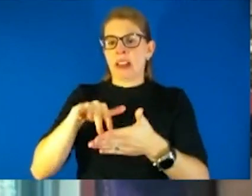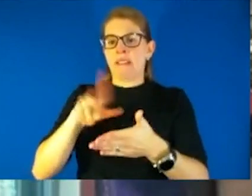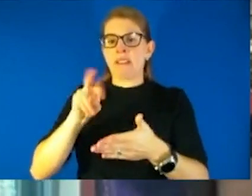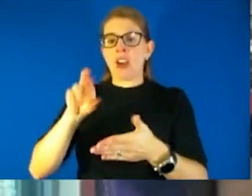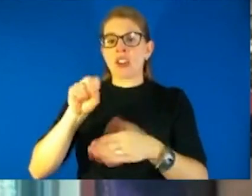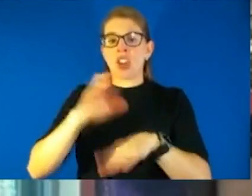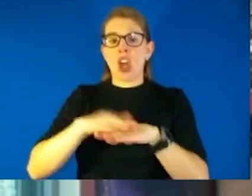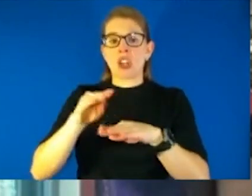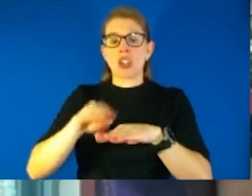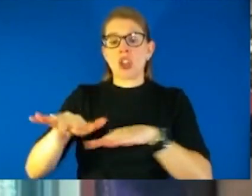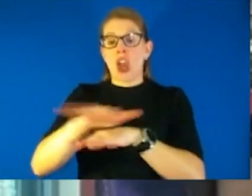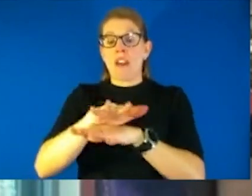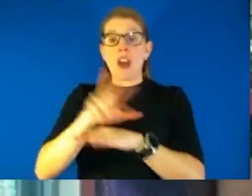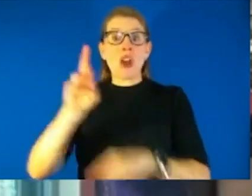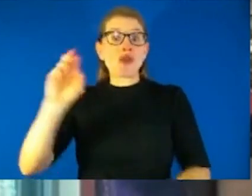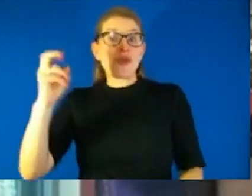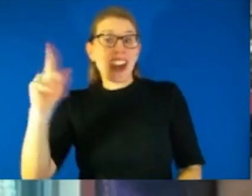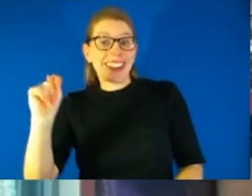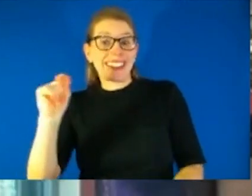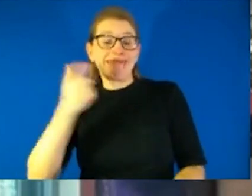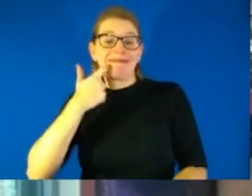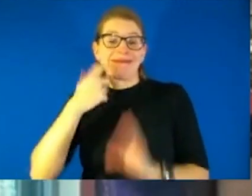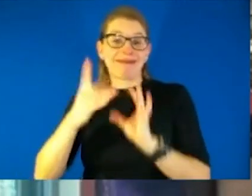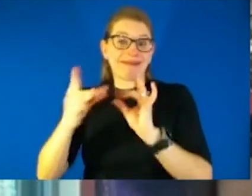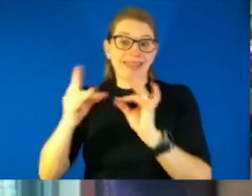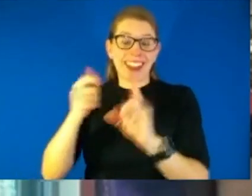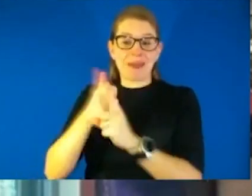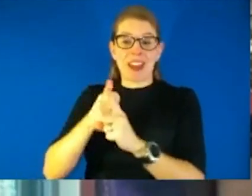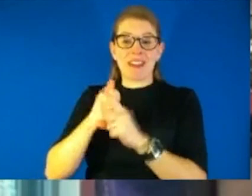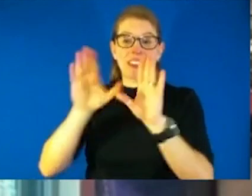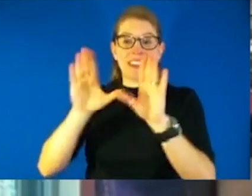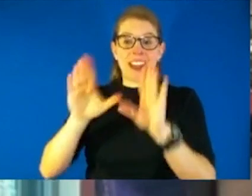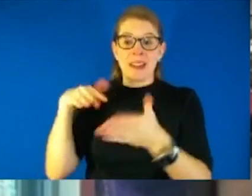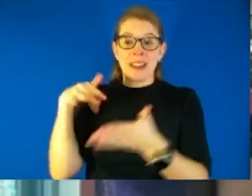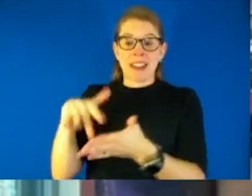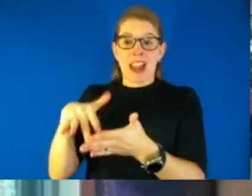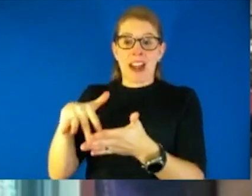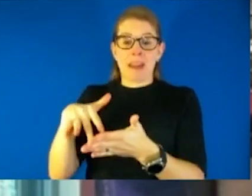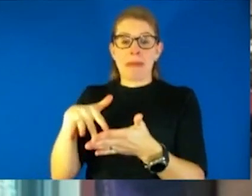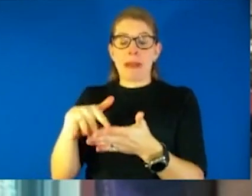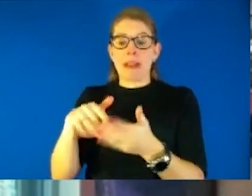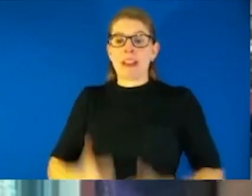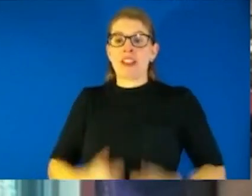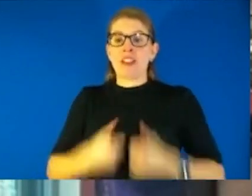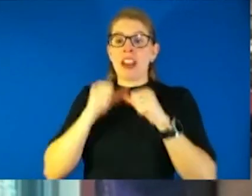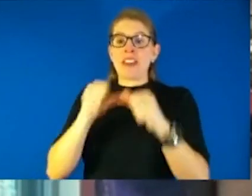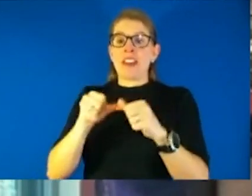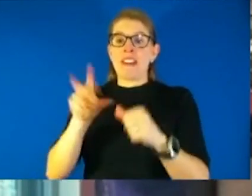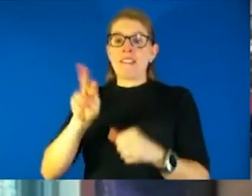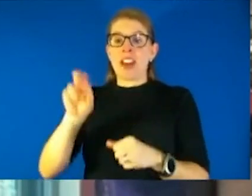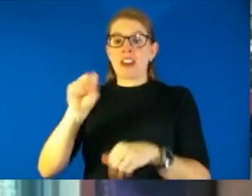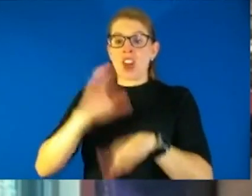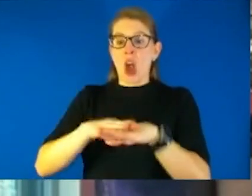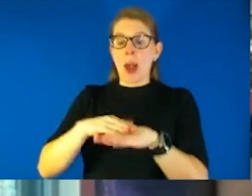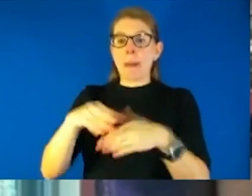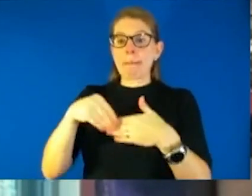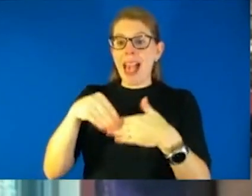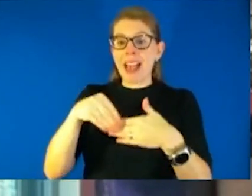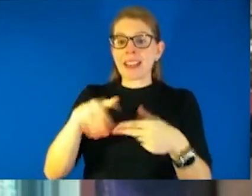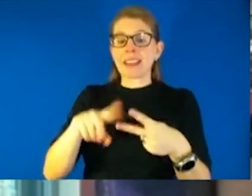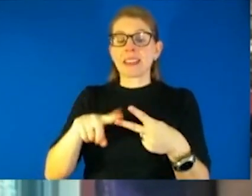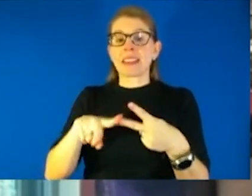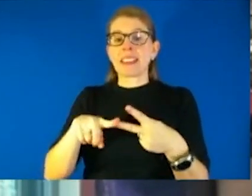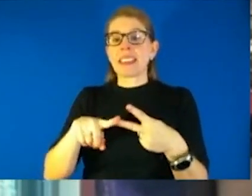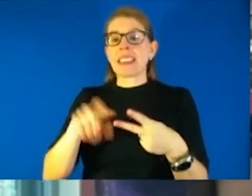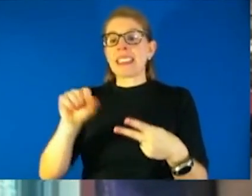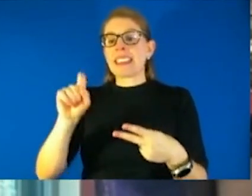Dr. Richt is about to say, he did a phenomenal study looking at survival of virus on plastic and stainless steel